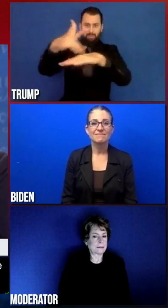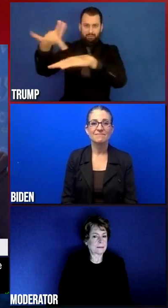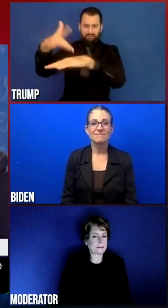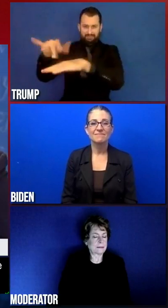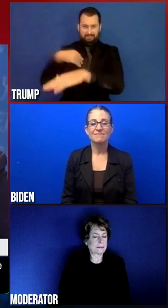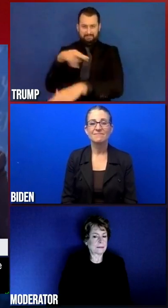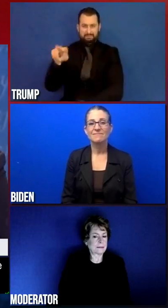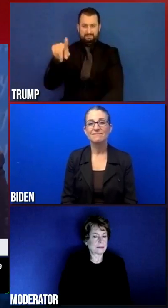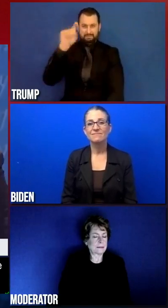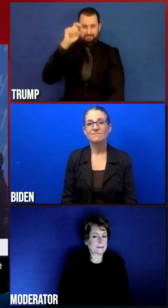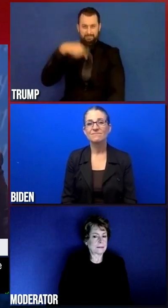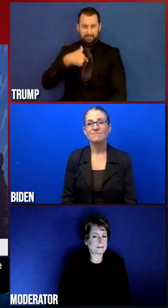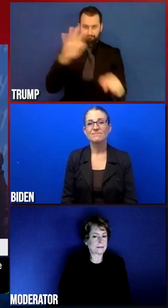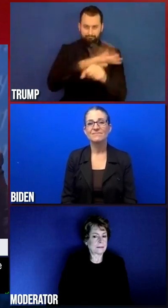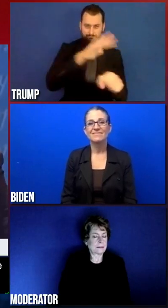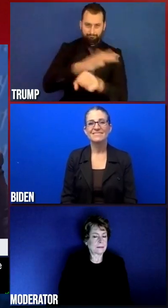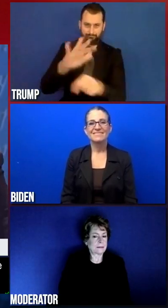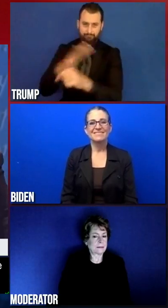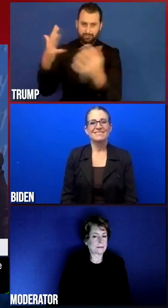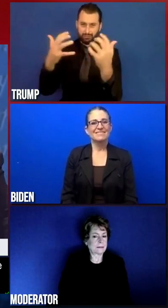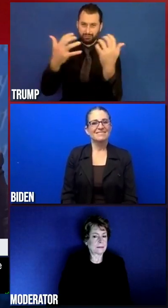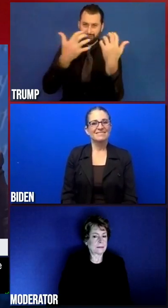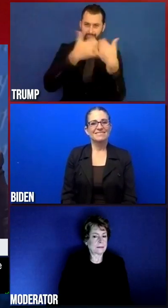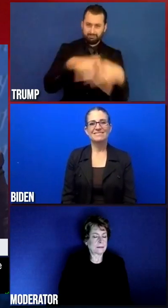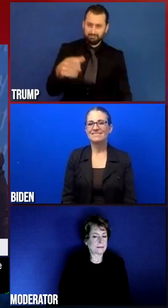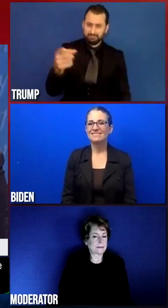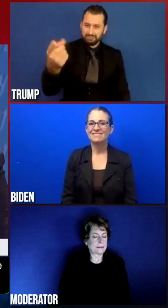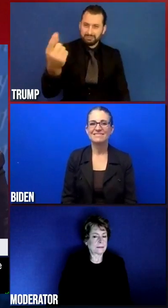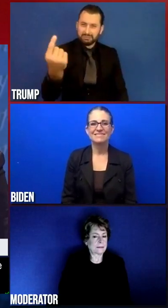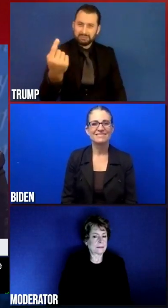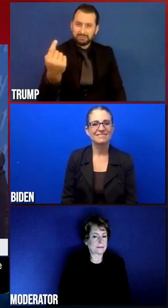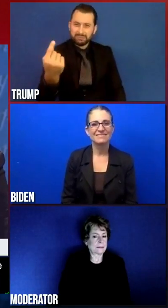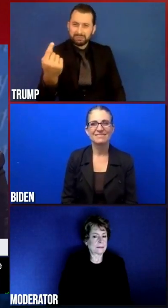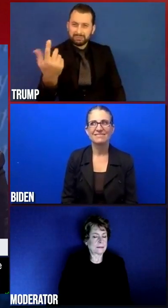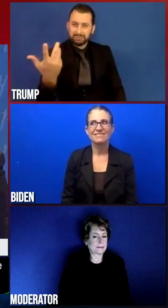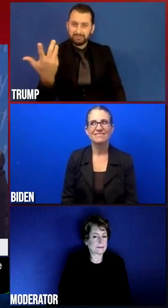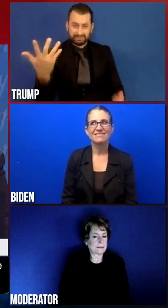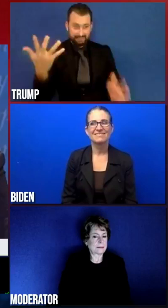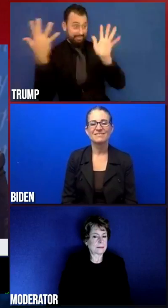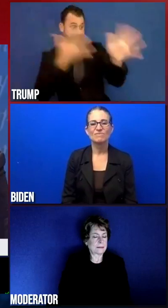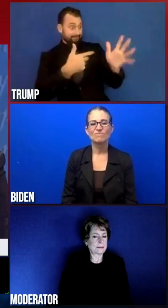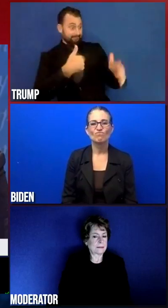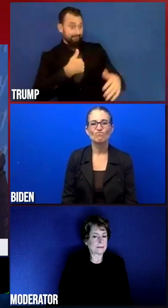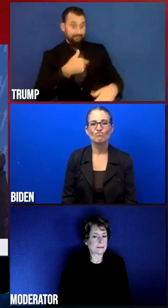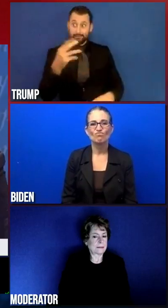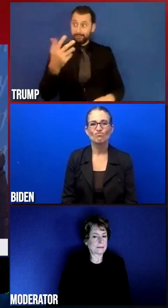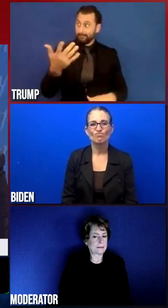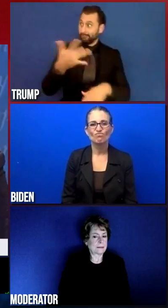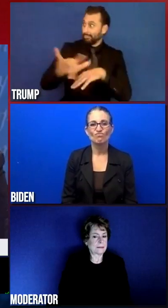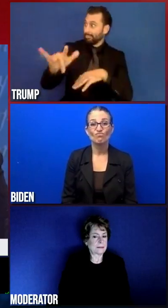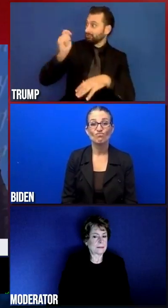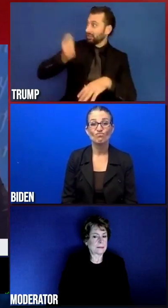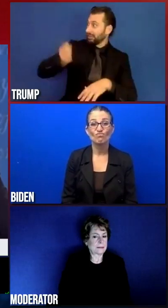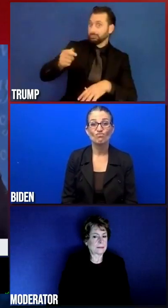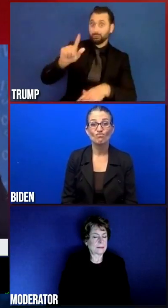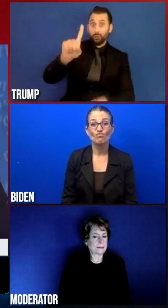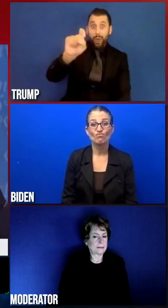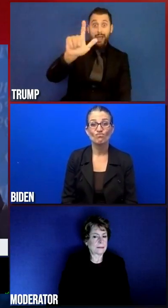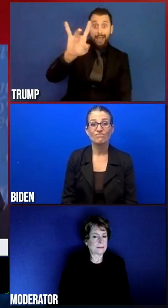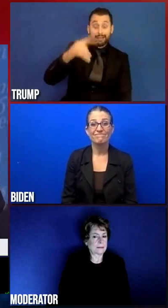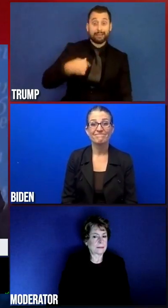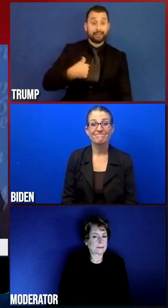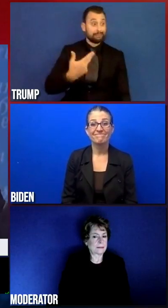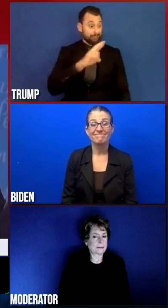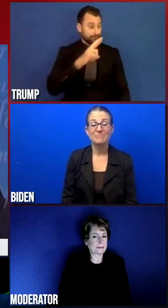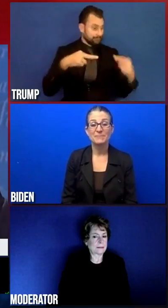you left us 128 openings, you can't be a good president, you can't be a good vice president. But I